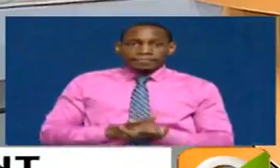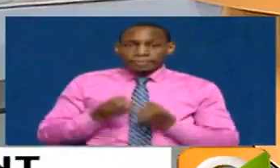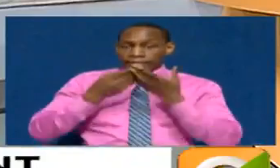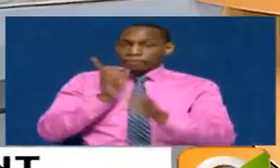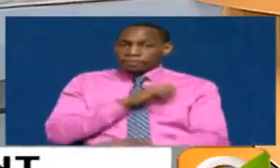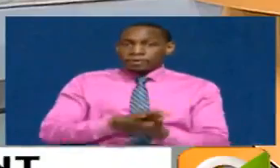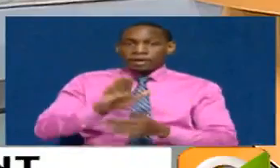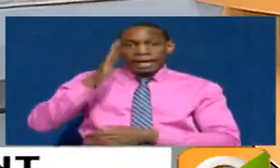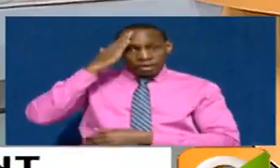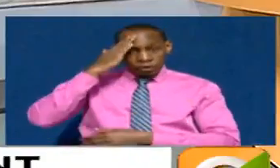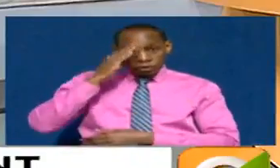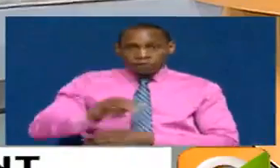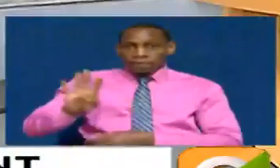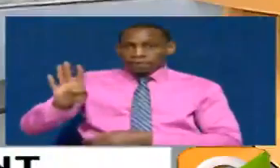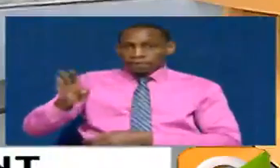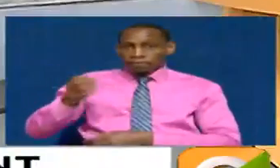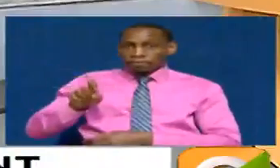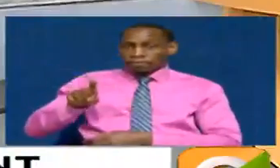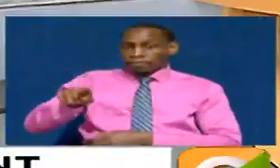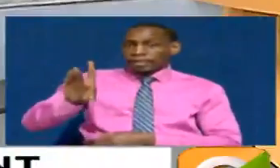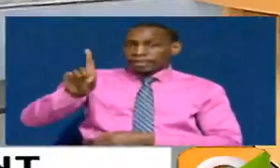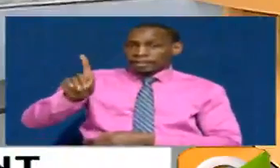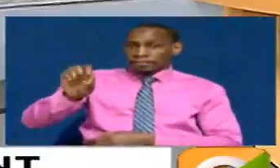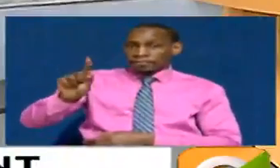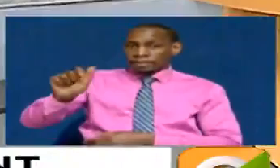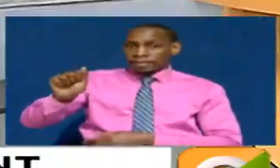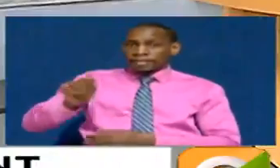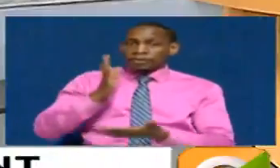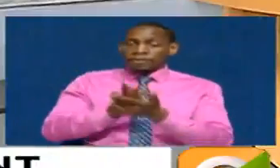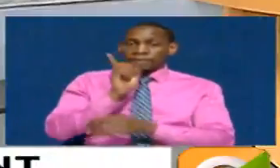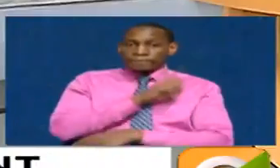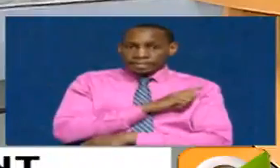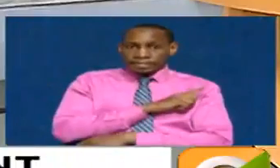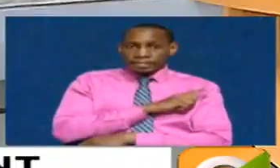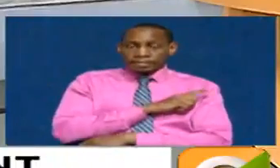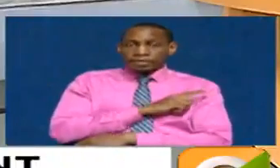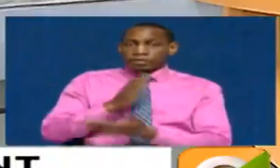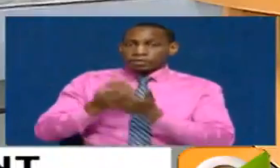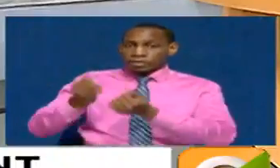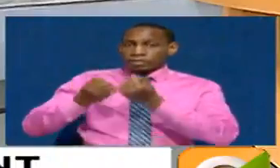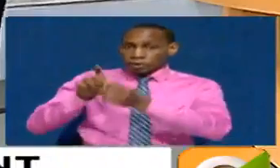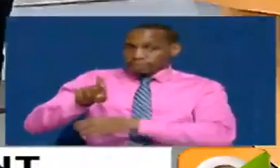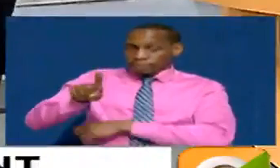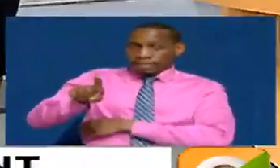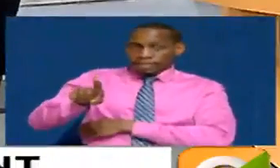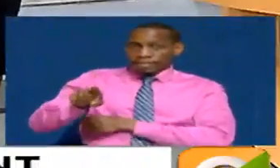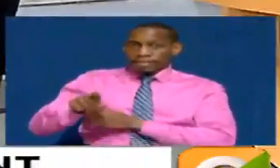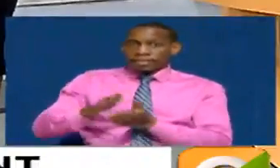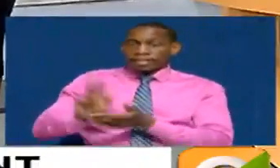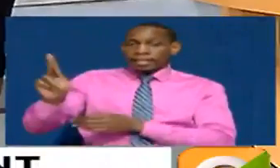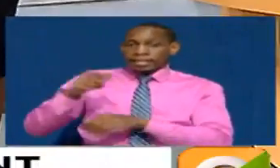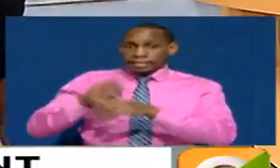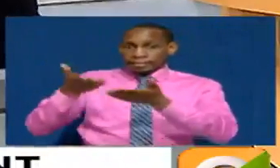to know about the Delta variant that has now been determined to be the dominant variant in the